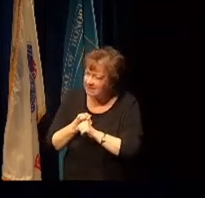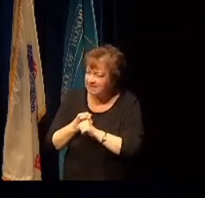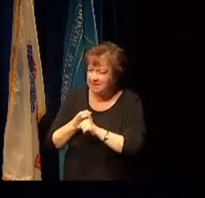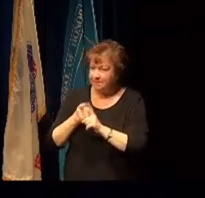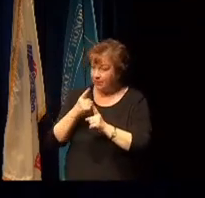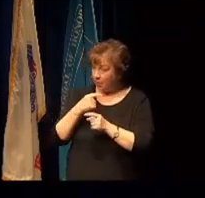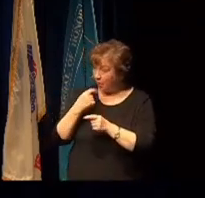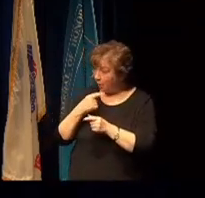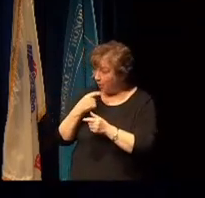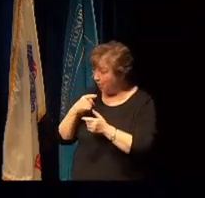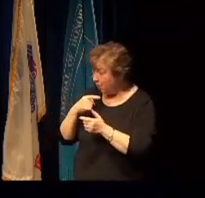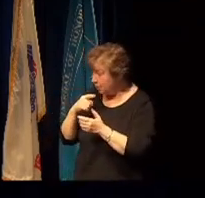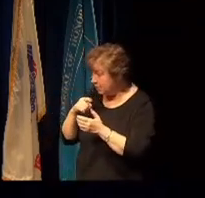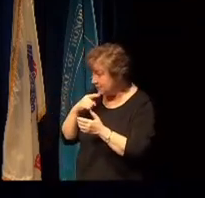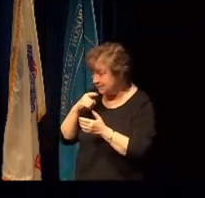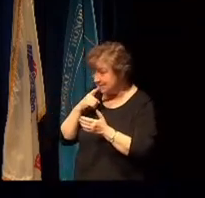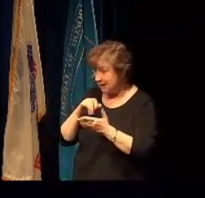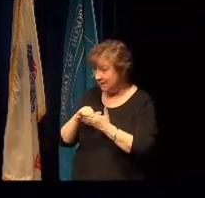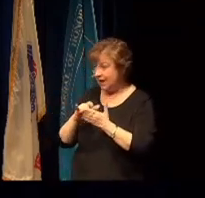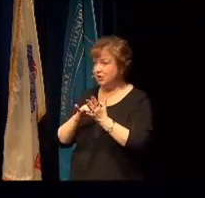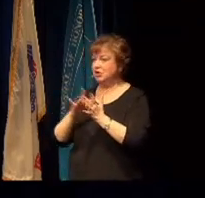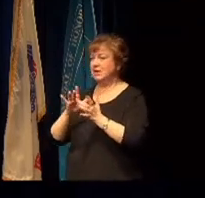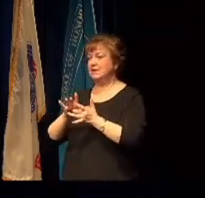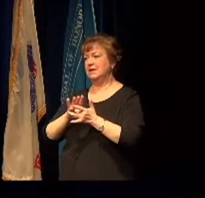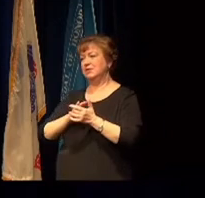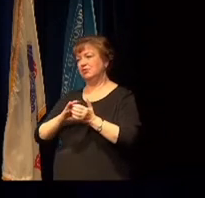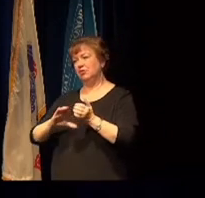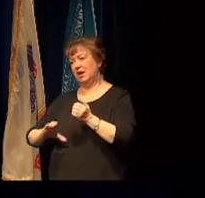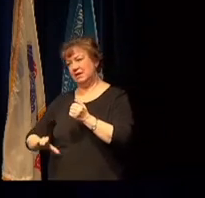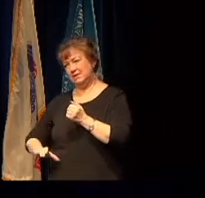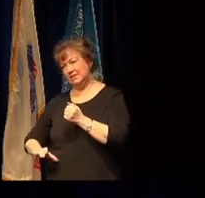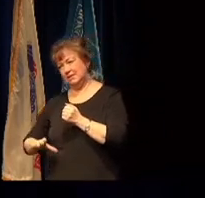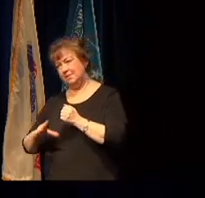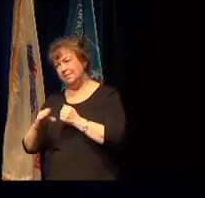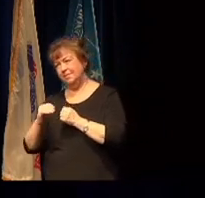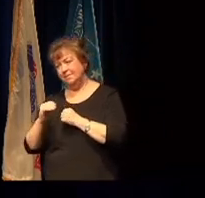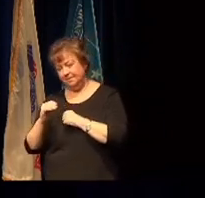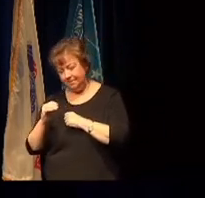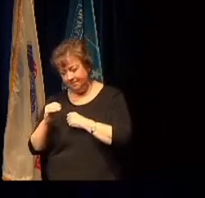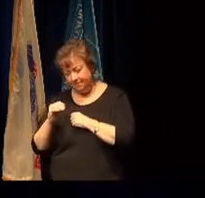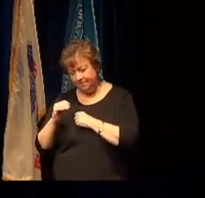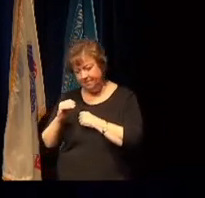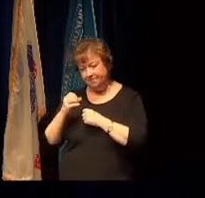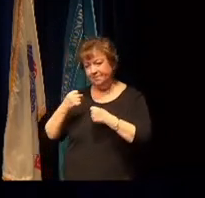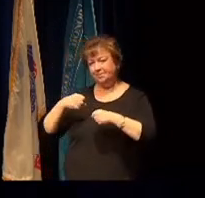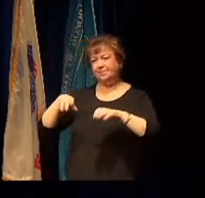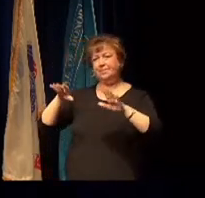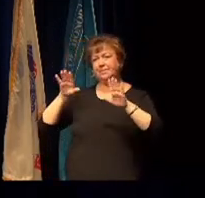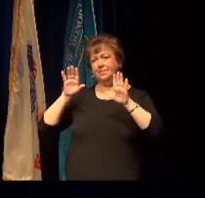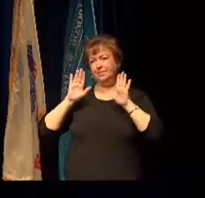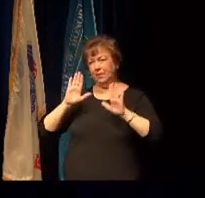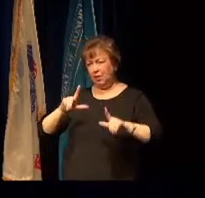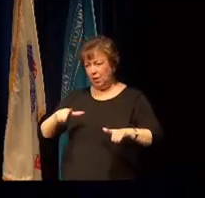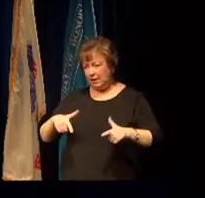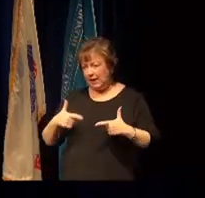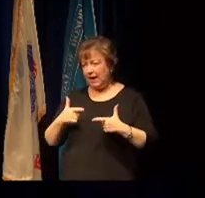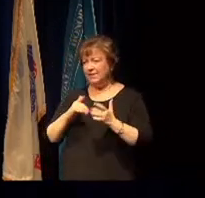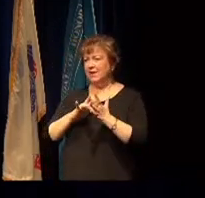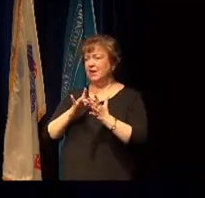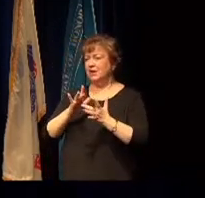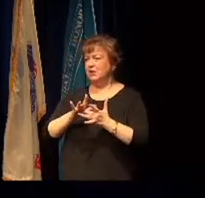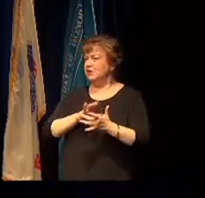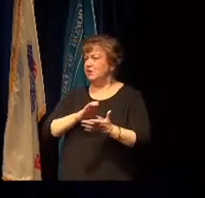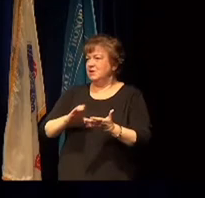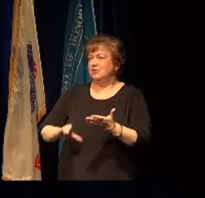who said that? Jesus Christ said that. And laying down one's life, Jesus Christ is